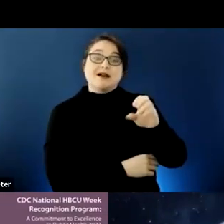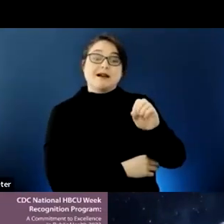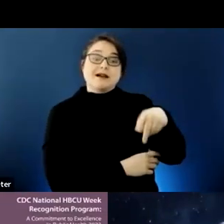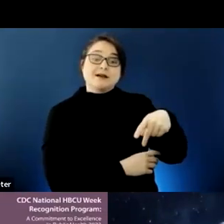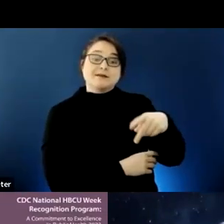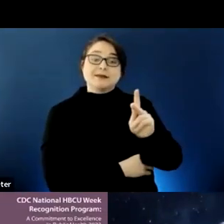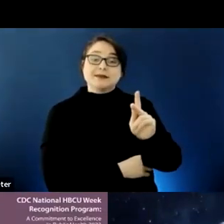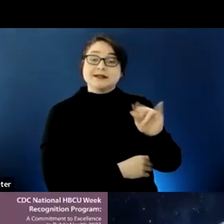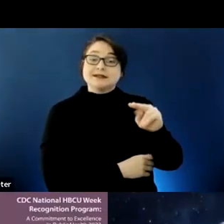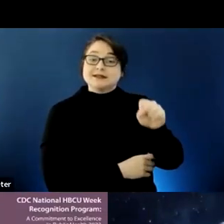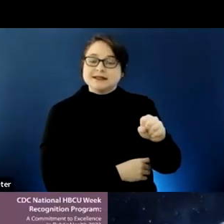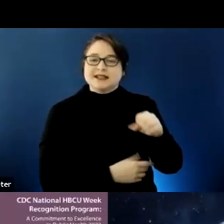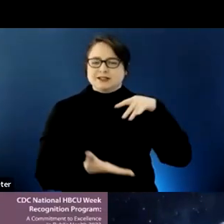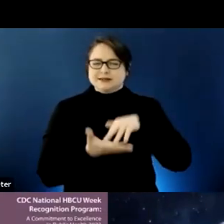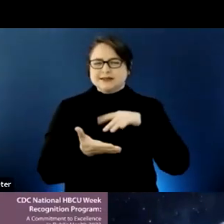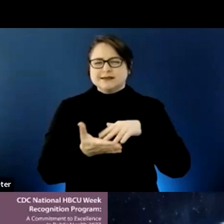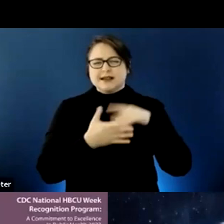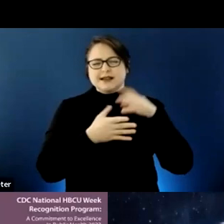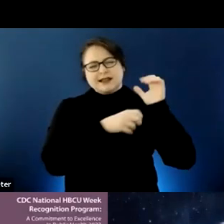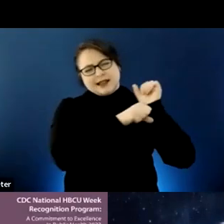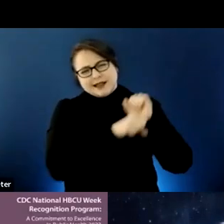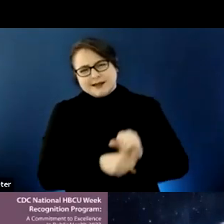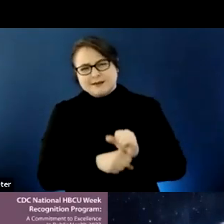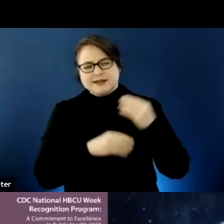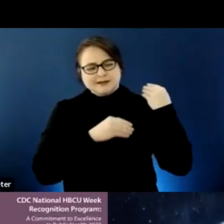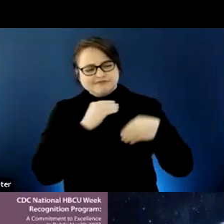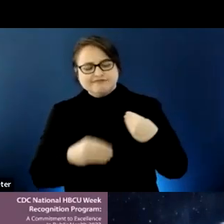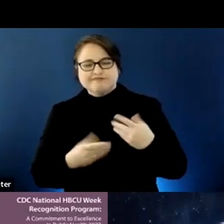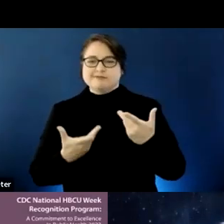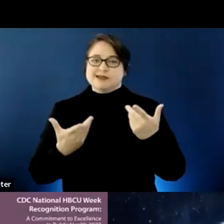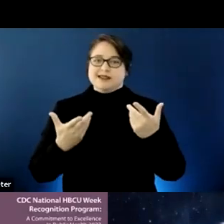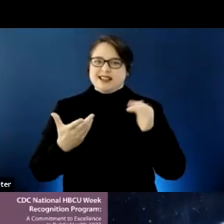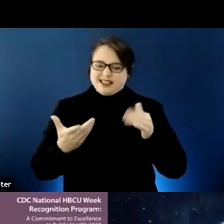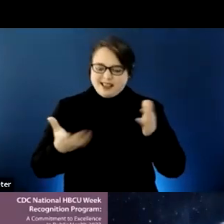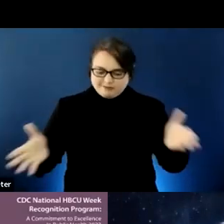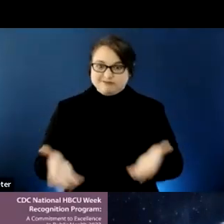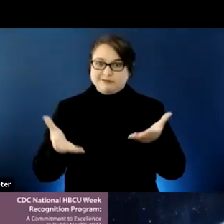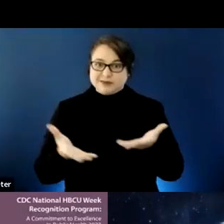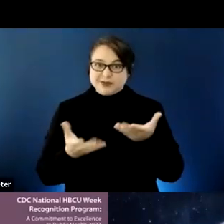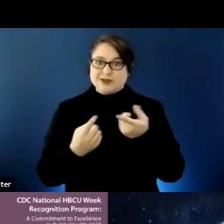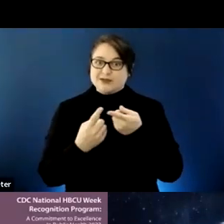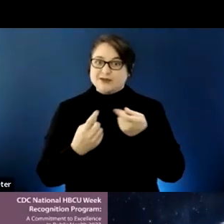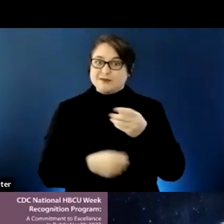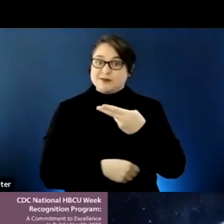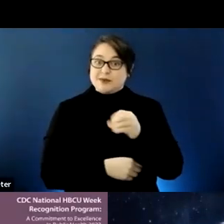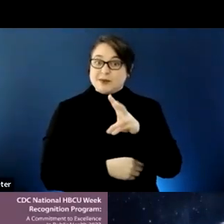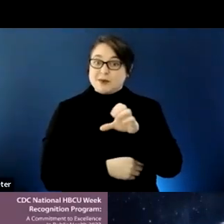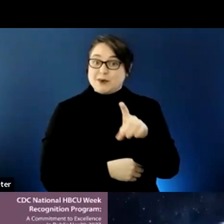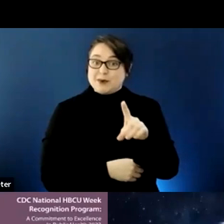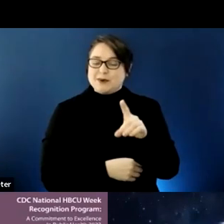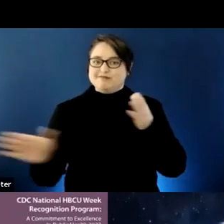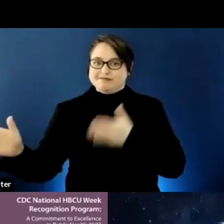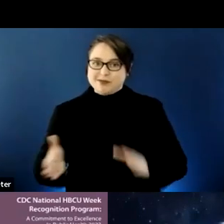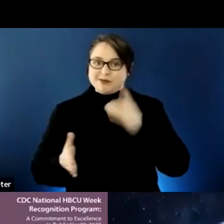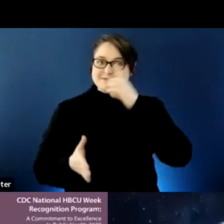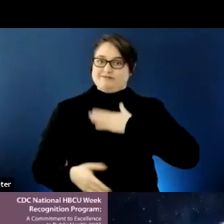study habits and the nurturing that I received at Howard in my undergraduate days prepare me for the training there. It was